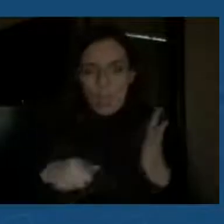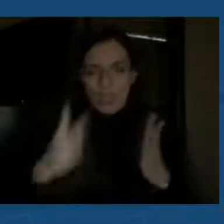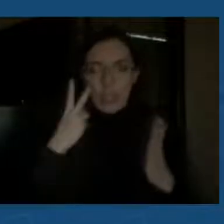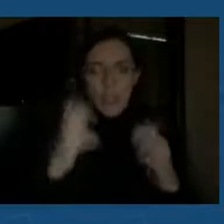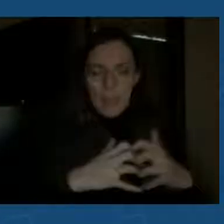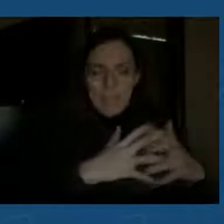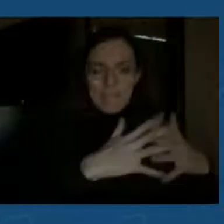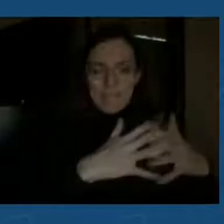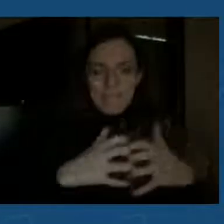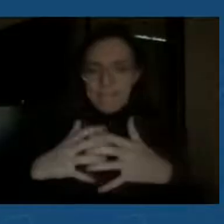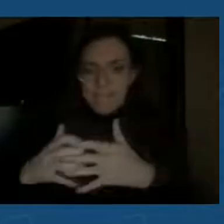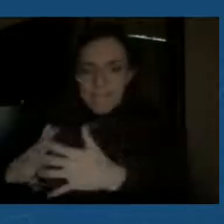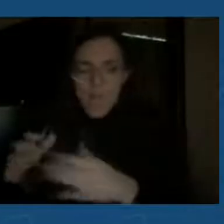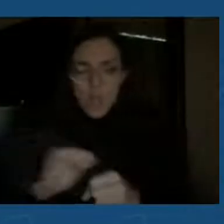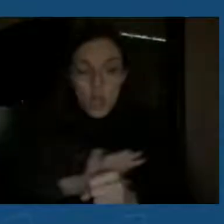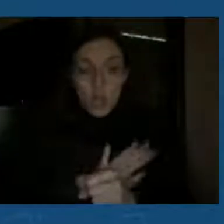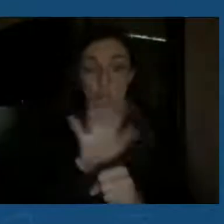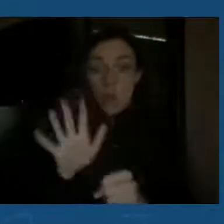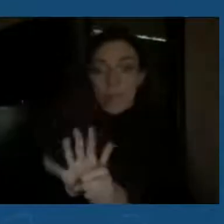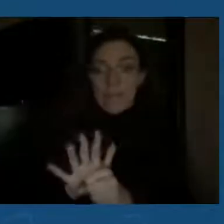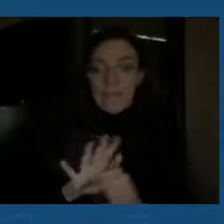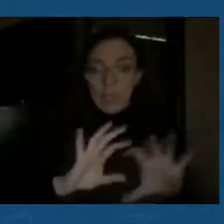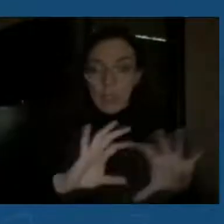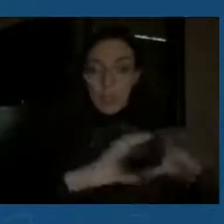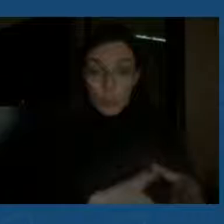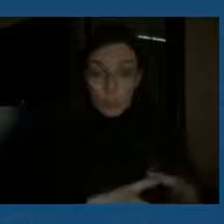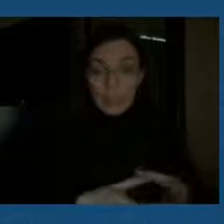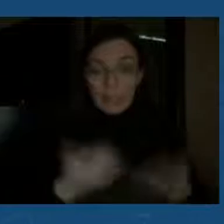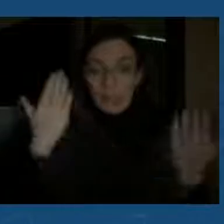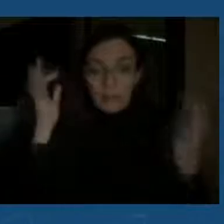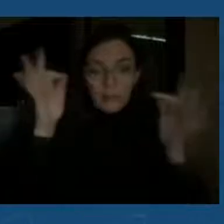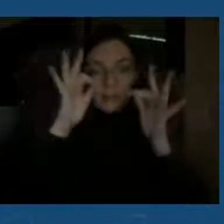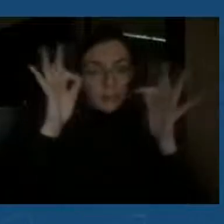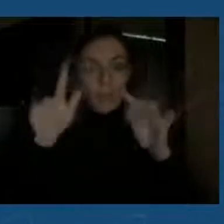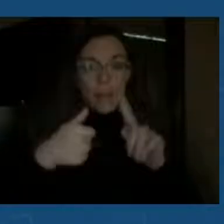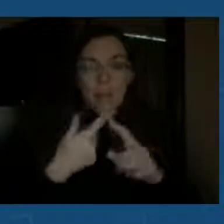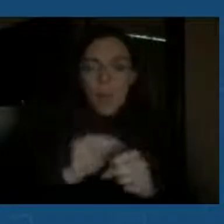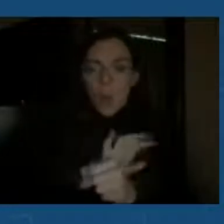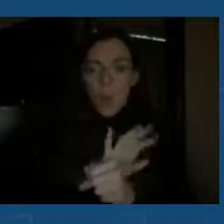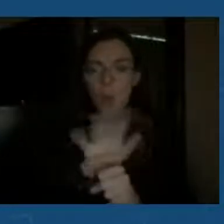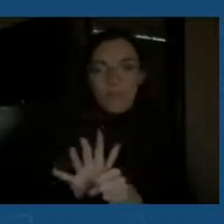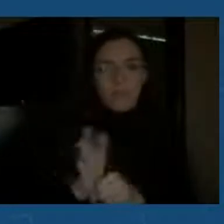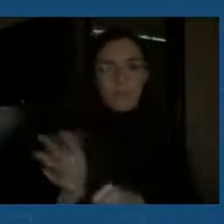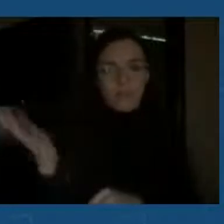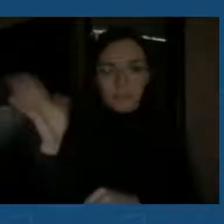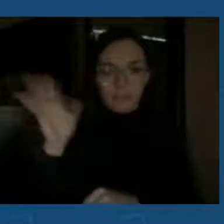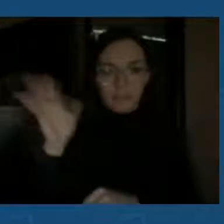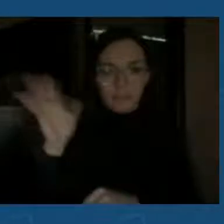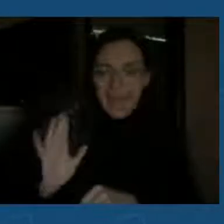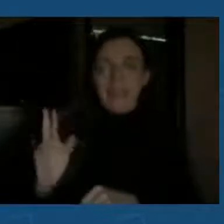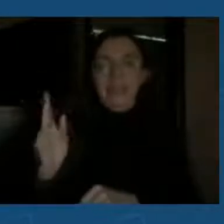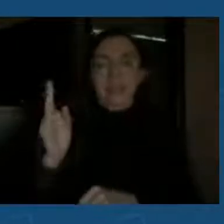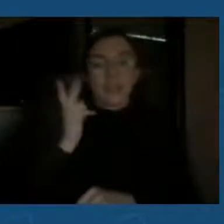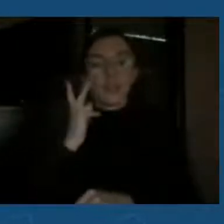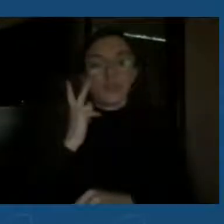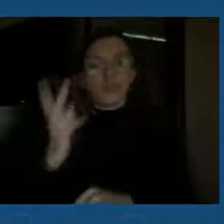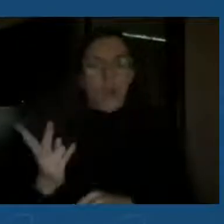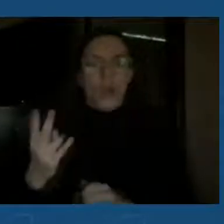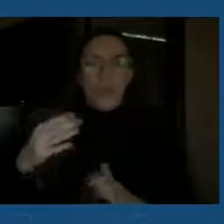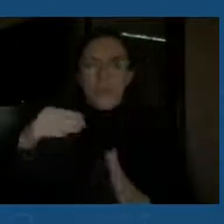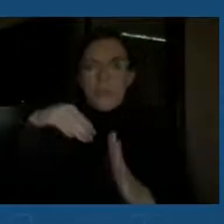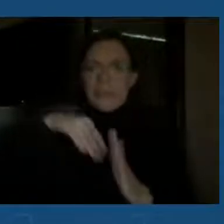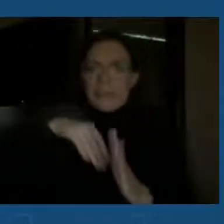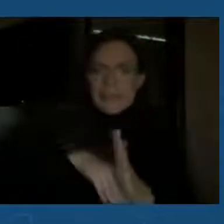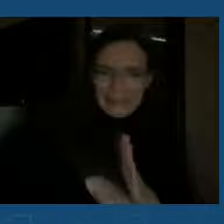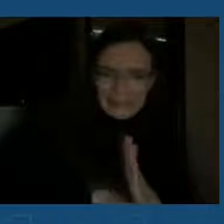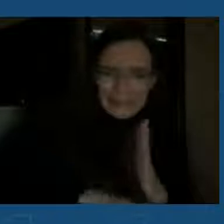wondering even what COVID was. And people like you who were there at the beginning saw go from bad to worse and finally turn